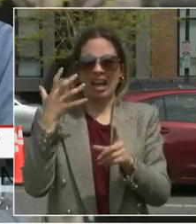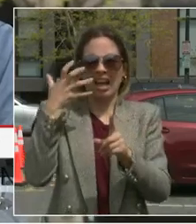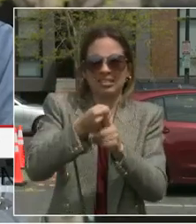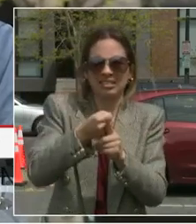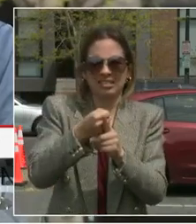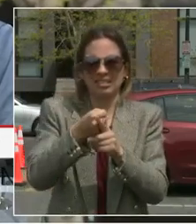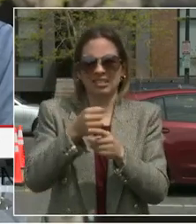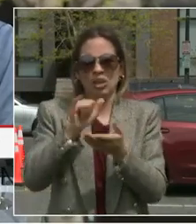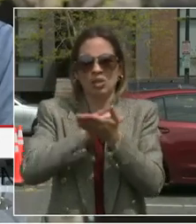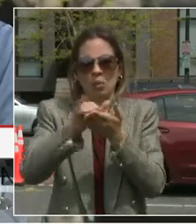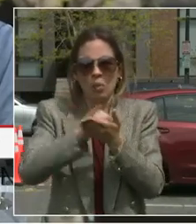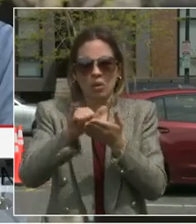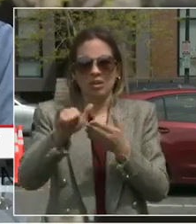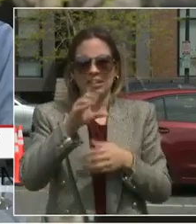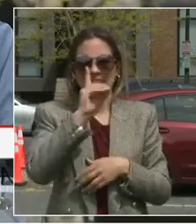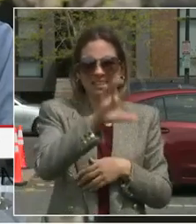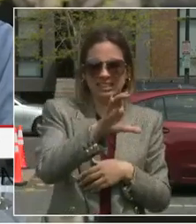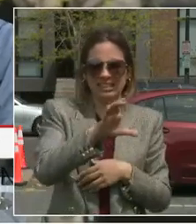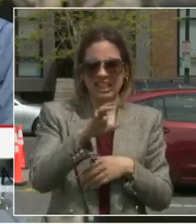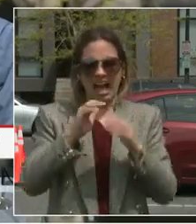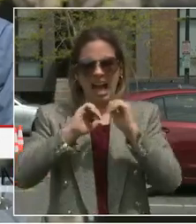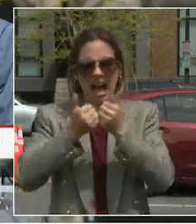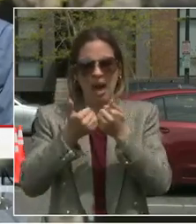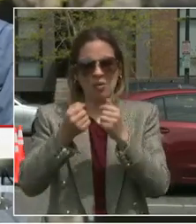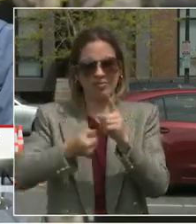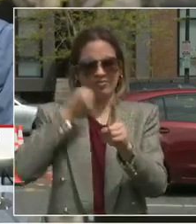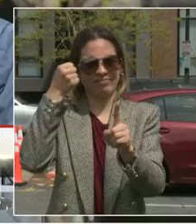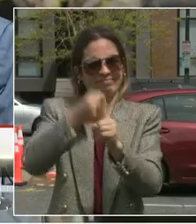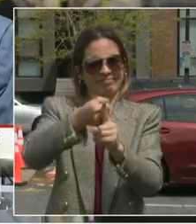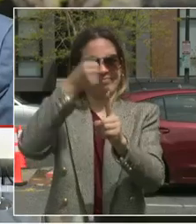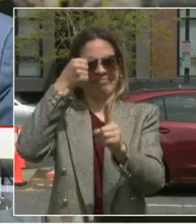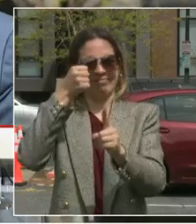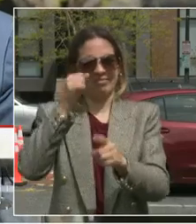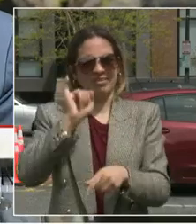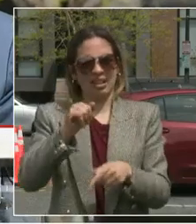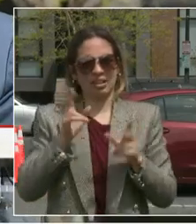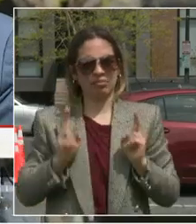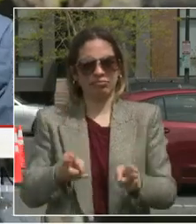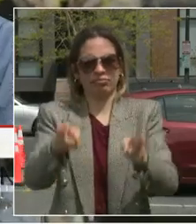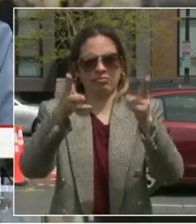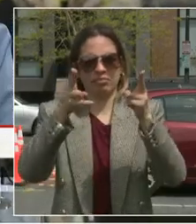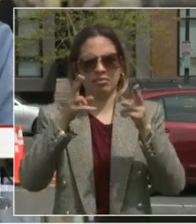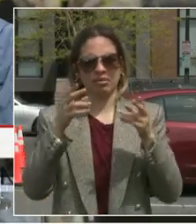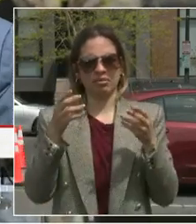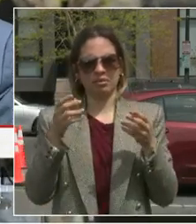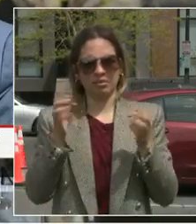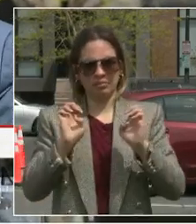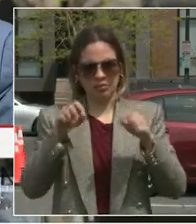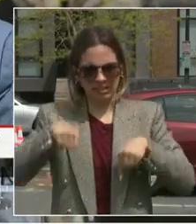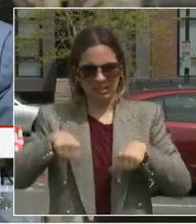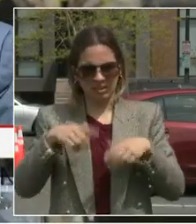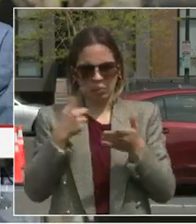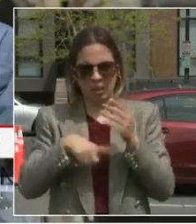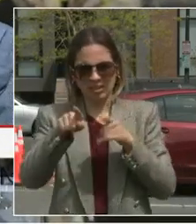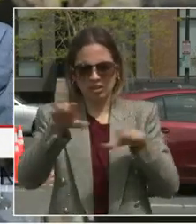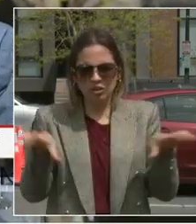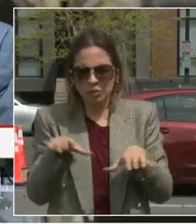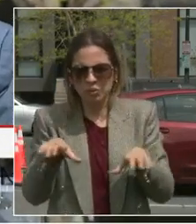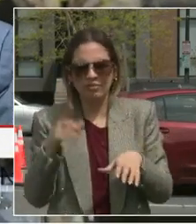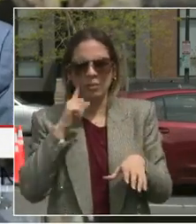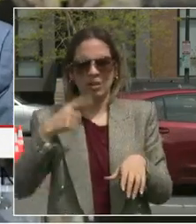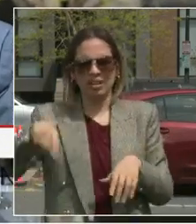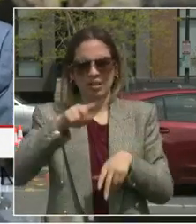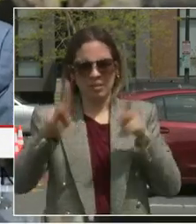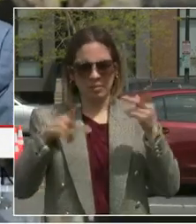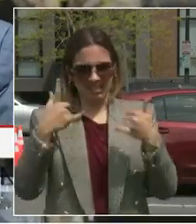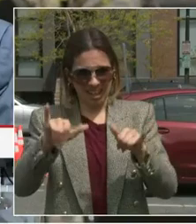affect the impact and urgency of your effort here? And what are you doing right now for those who are still on the street